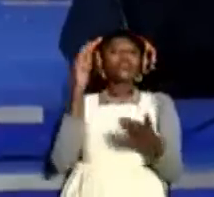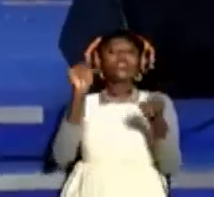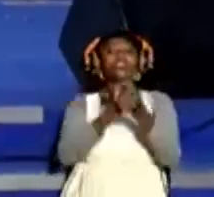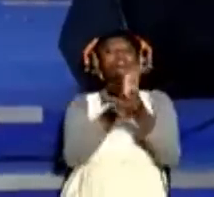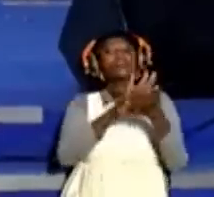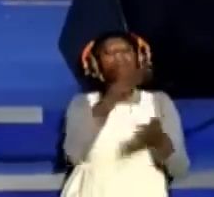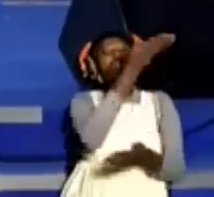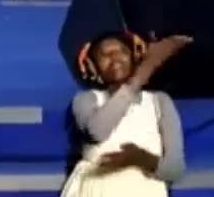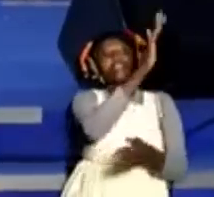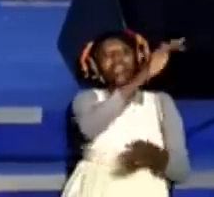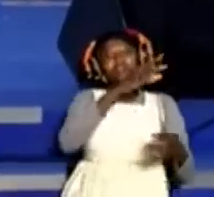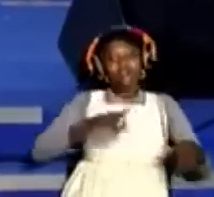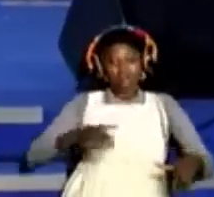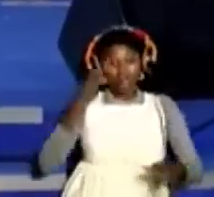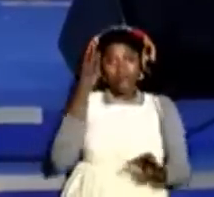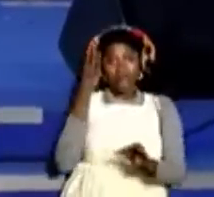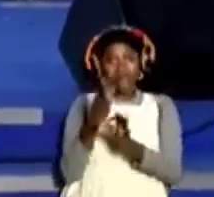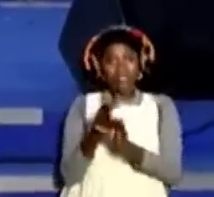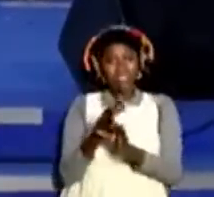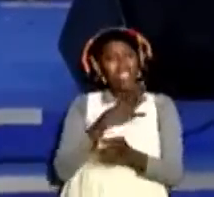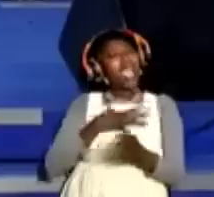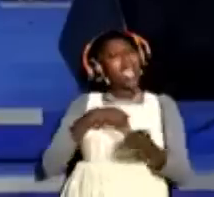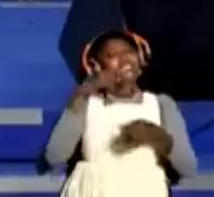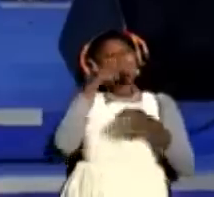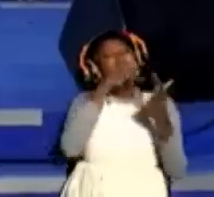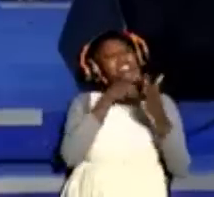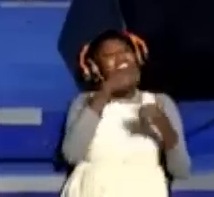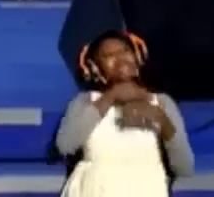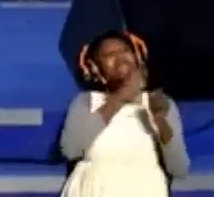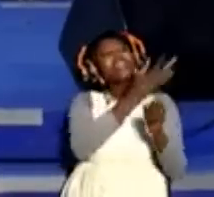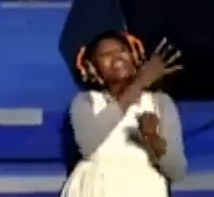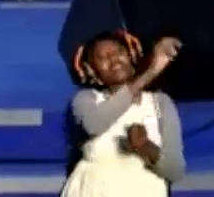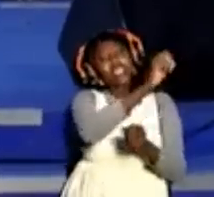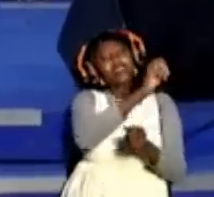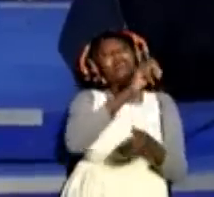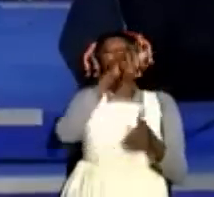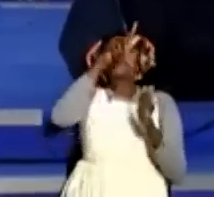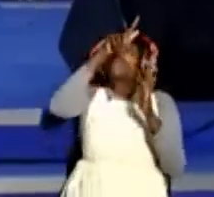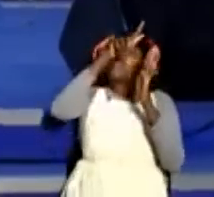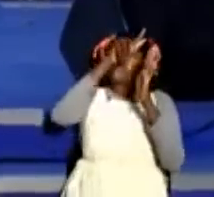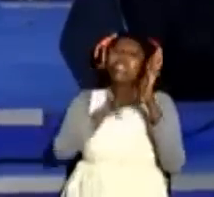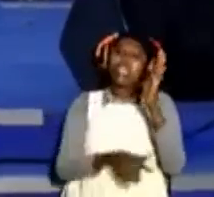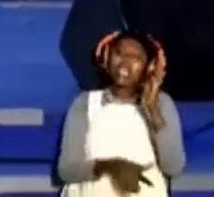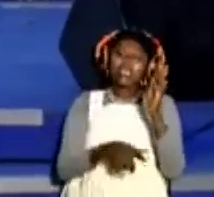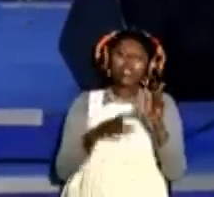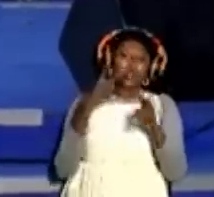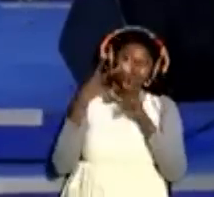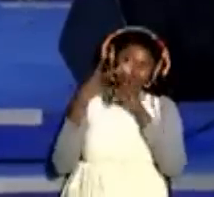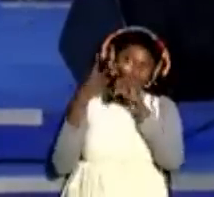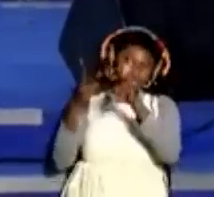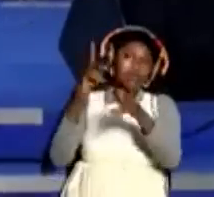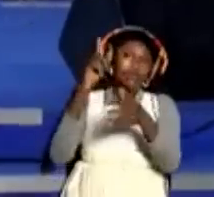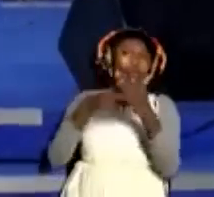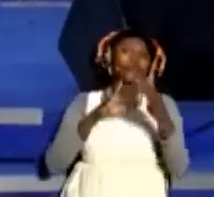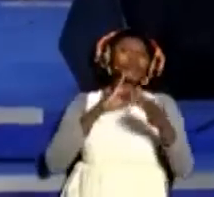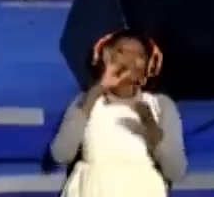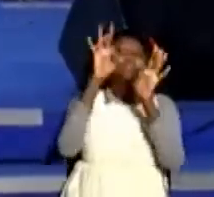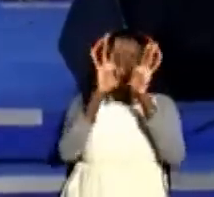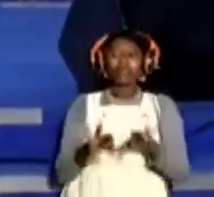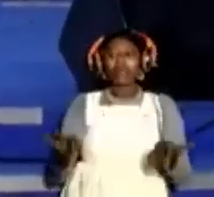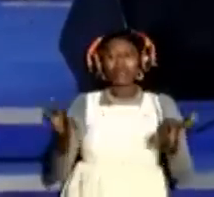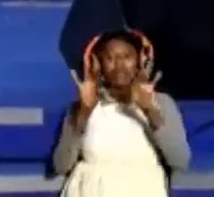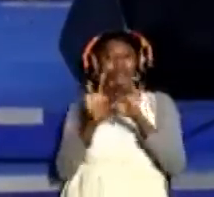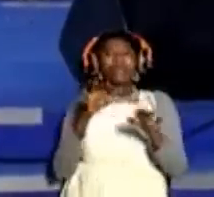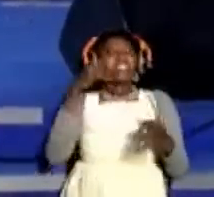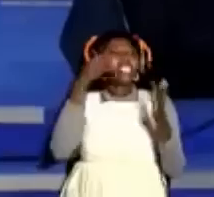faith. It makes them less sensitive to what is important. It makes